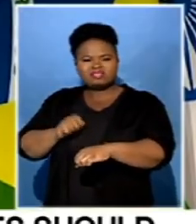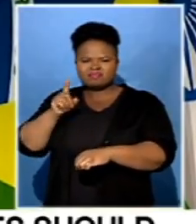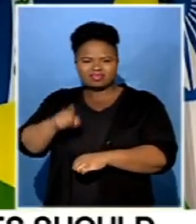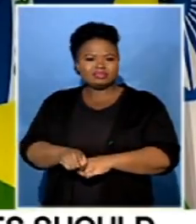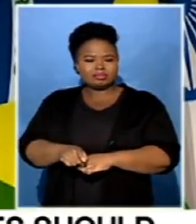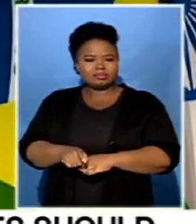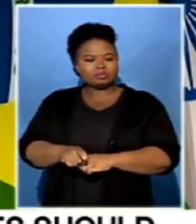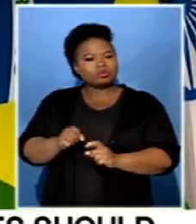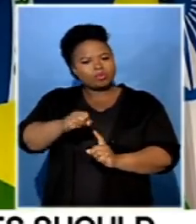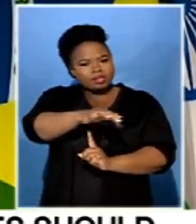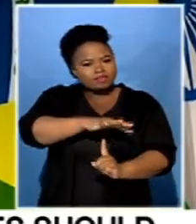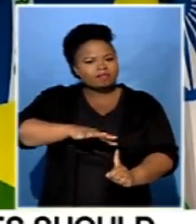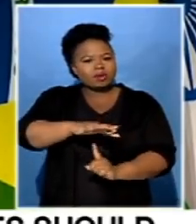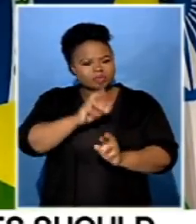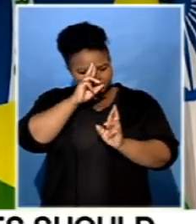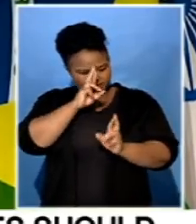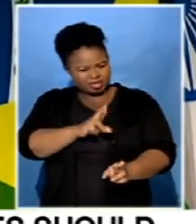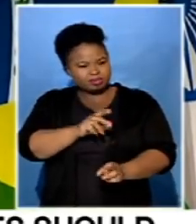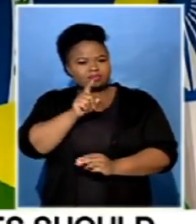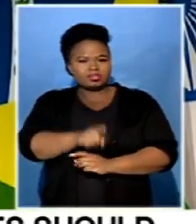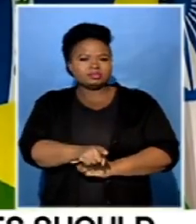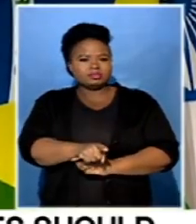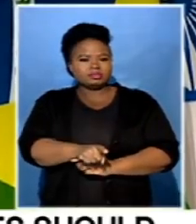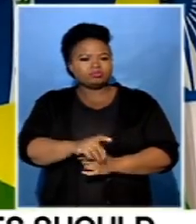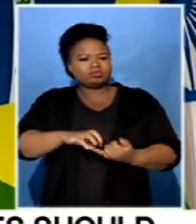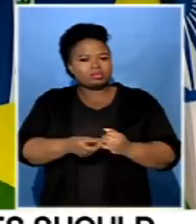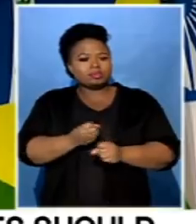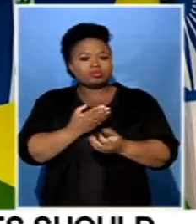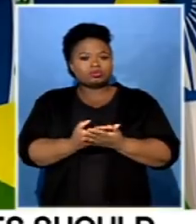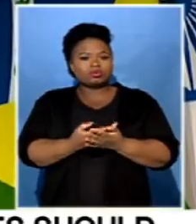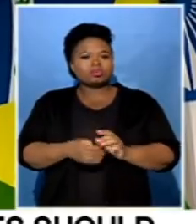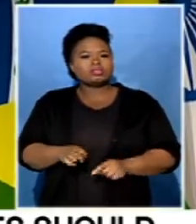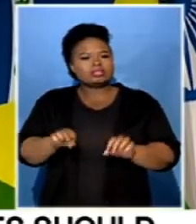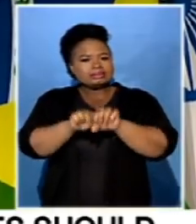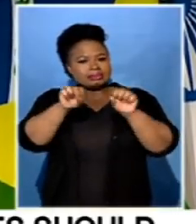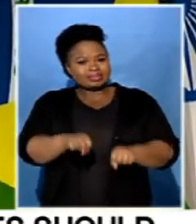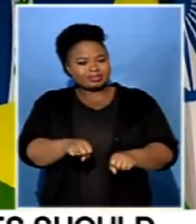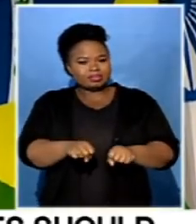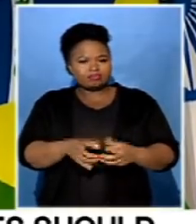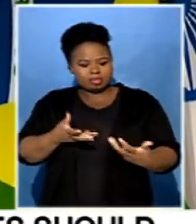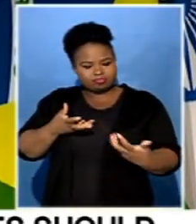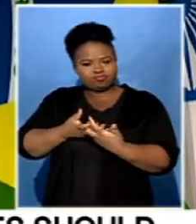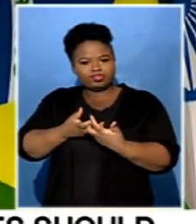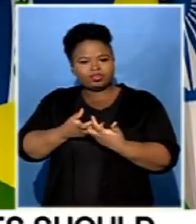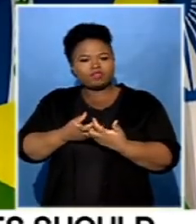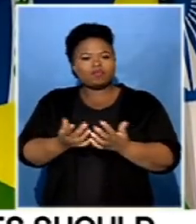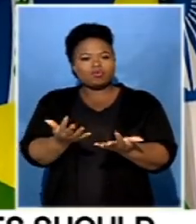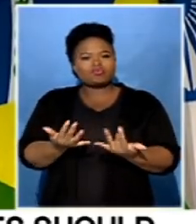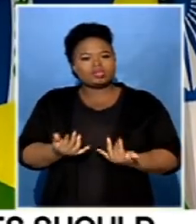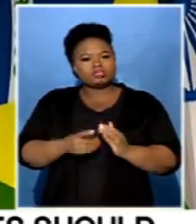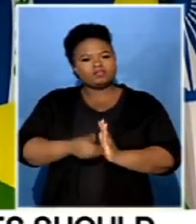should treat nature with awe and do more to foster an ecological system conducive to green